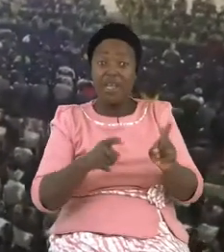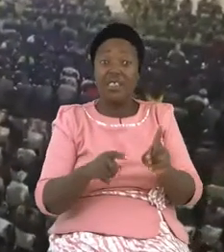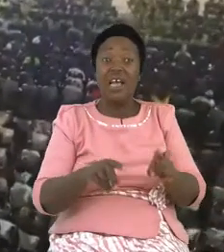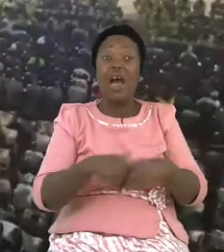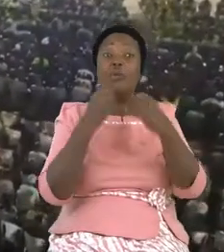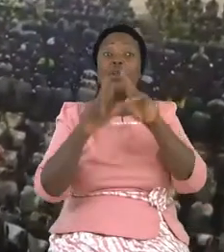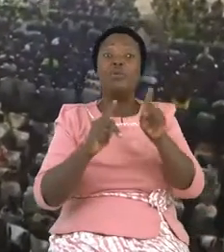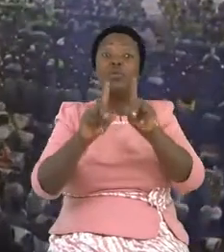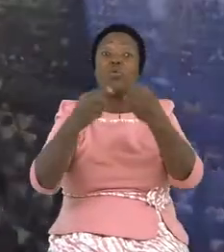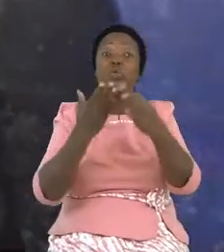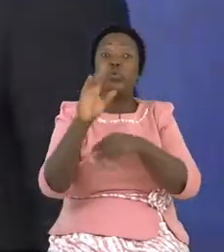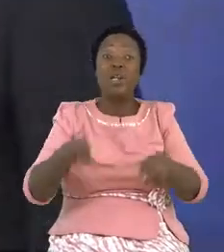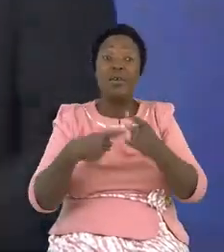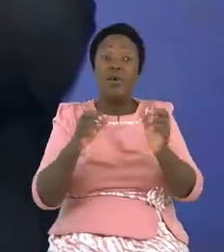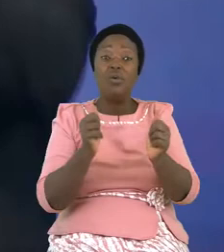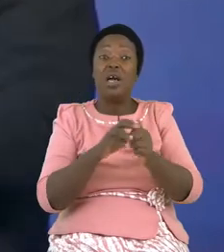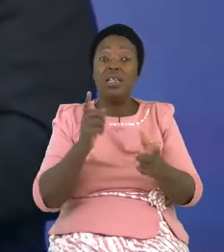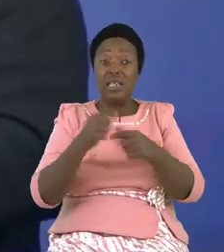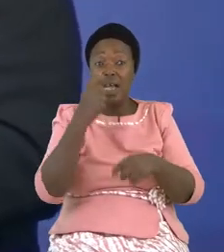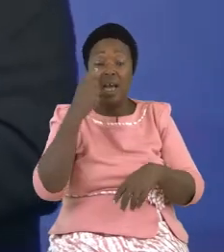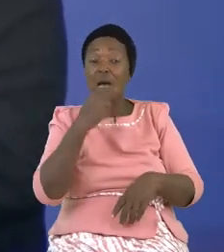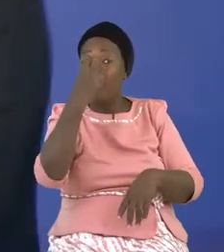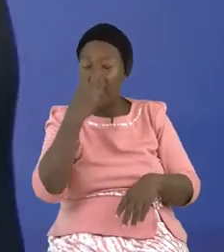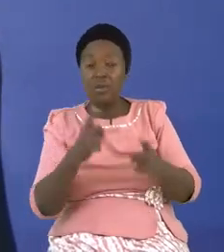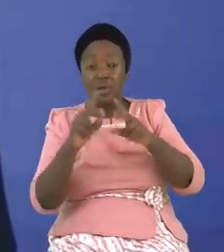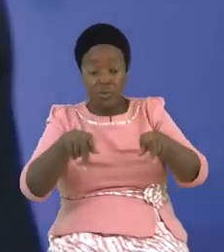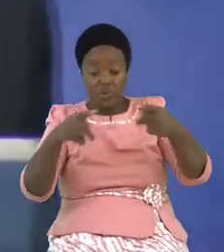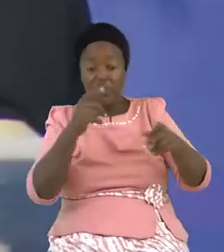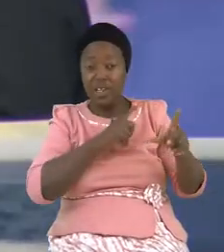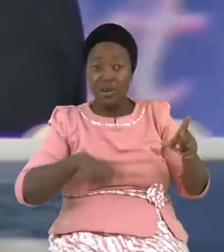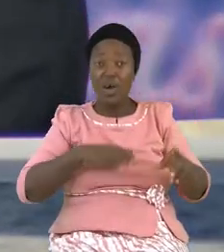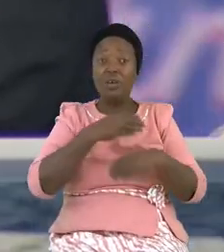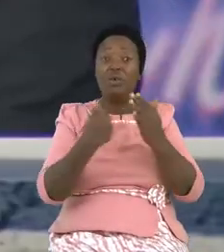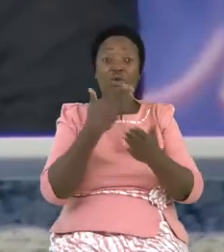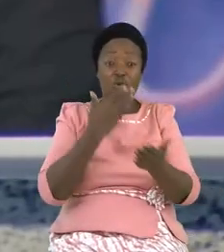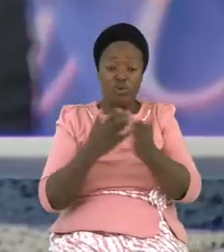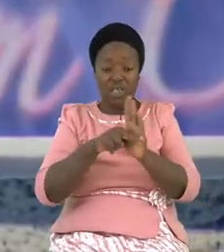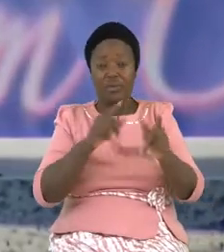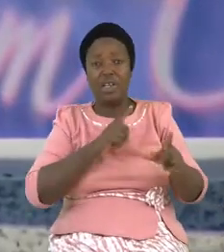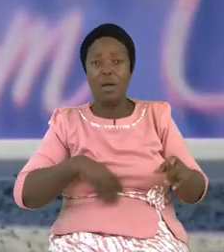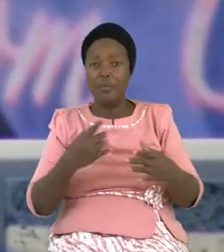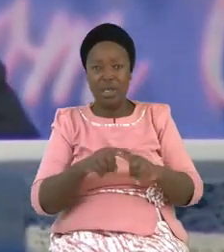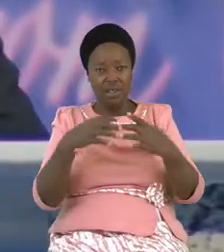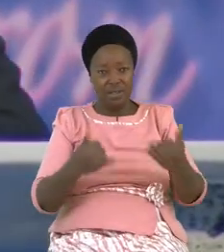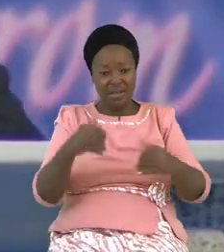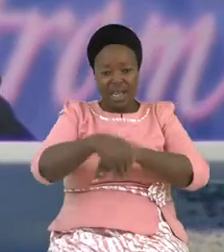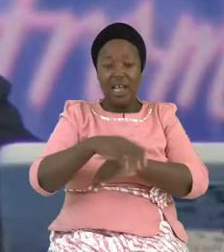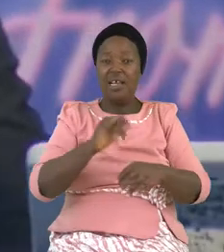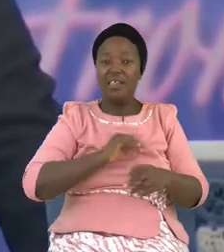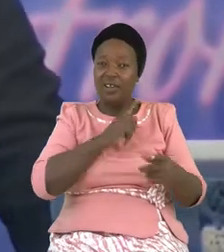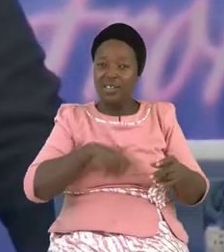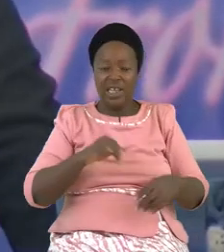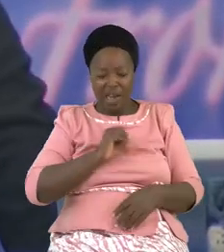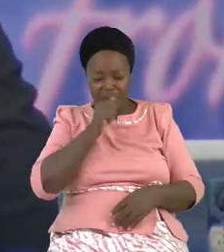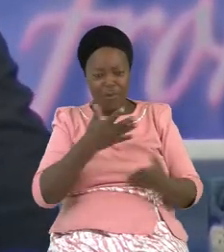and blind to the provision of God. And tonight the Lord says, I've been waiting for you to call upon me because I'm going to